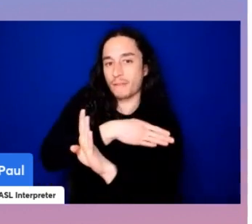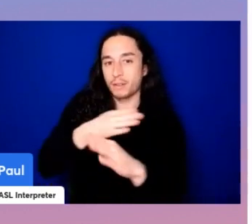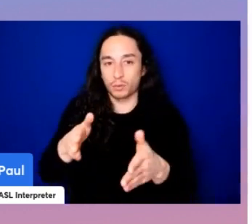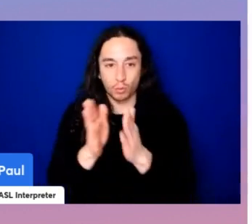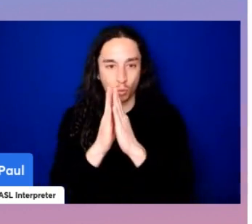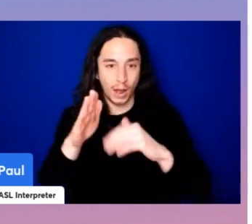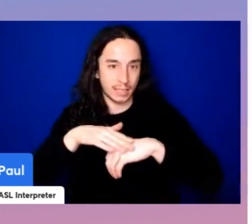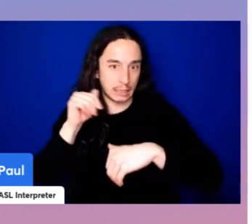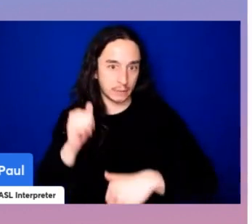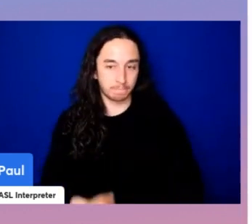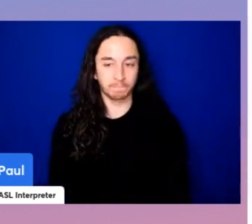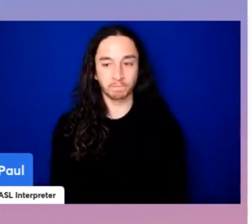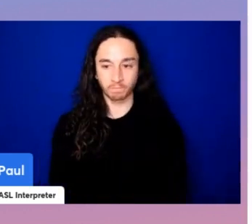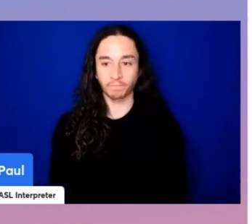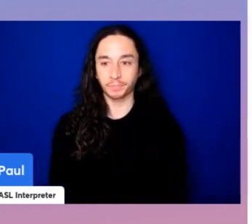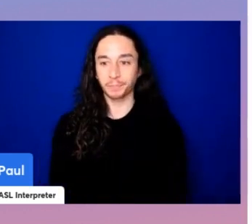request.